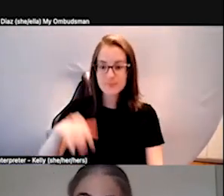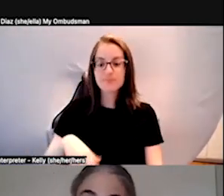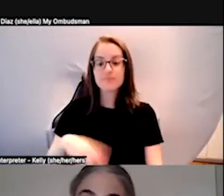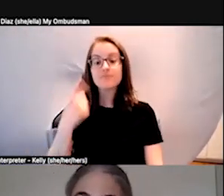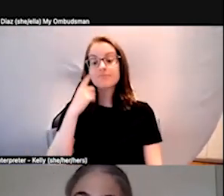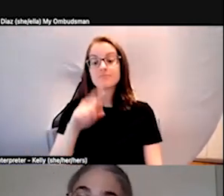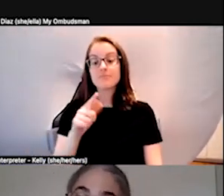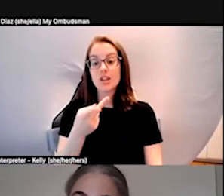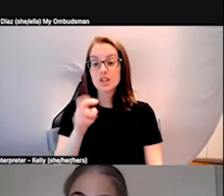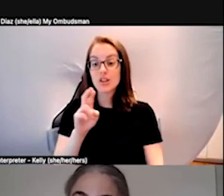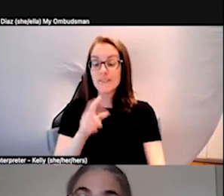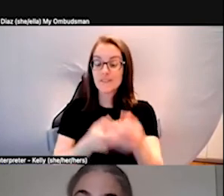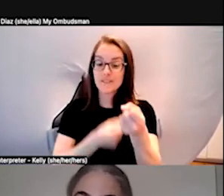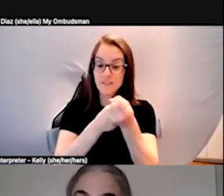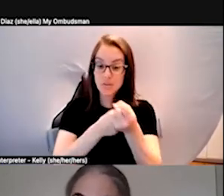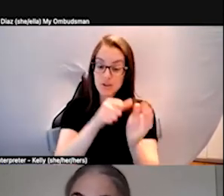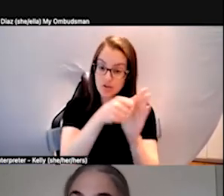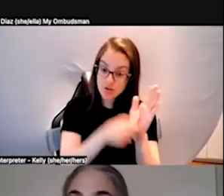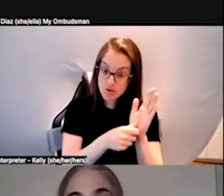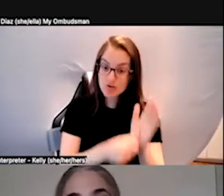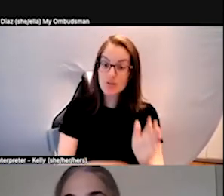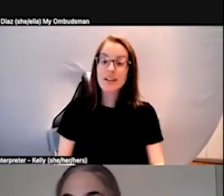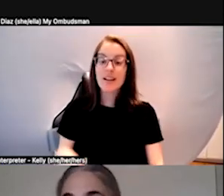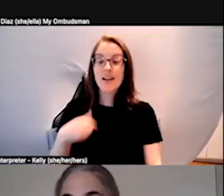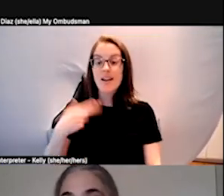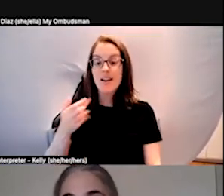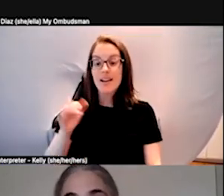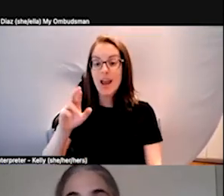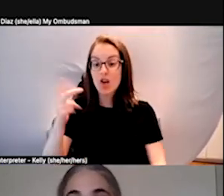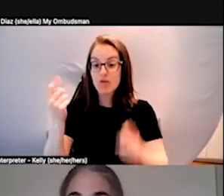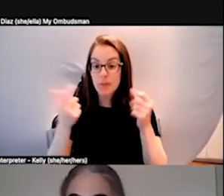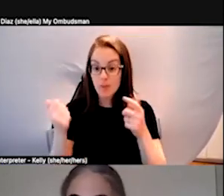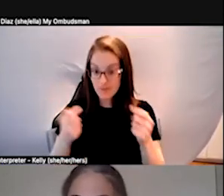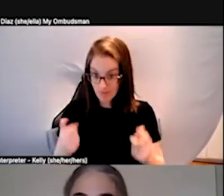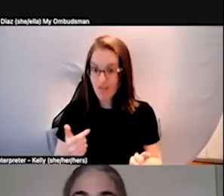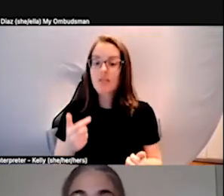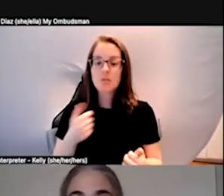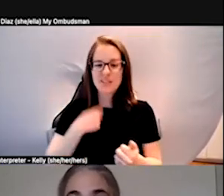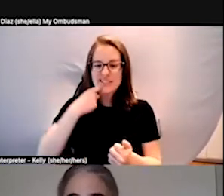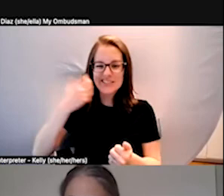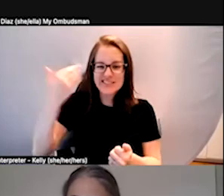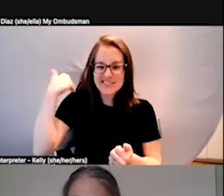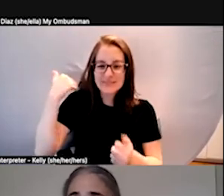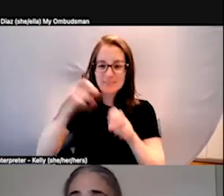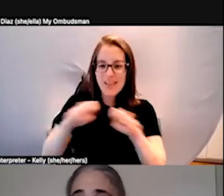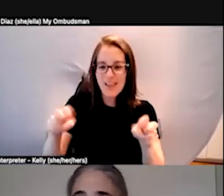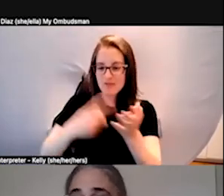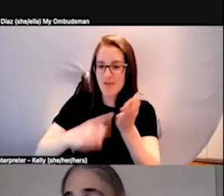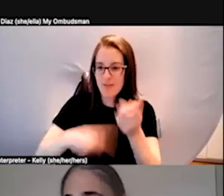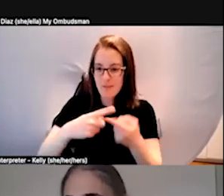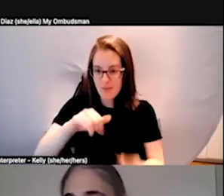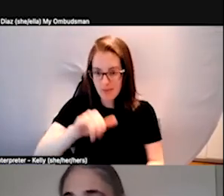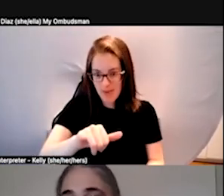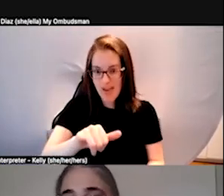removal. And we talked about this a little bit in the previous panel regarding the ways that Mass Health expanded kind of guidance